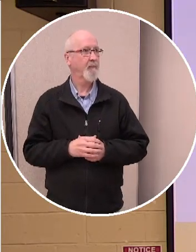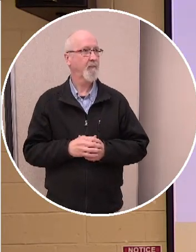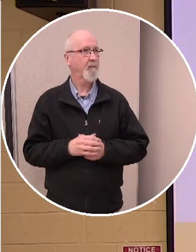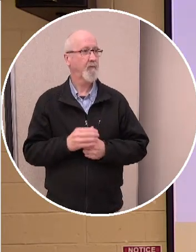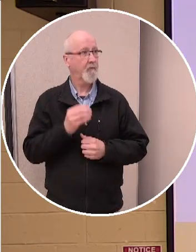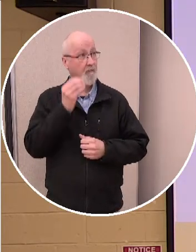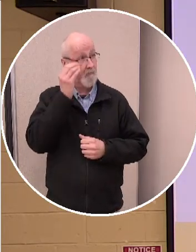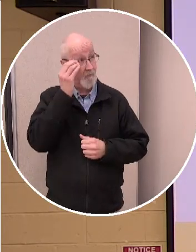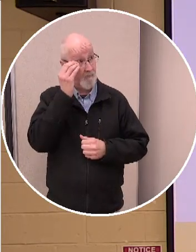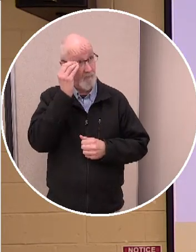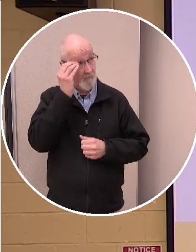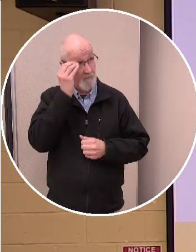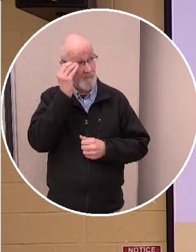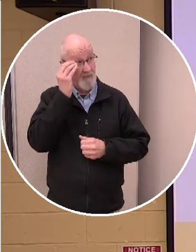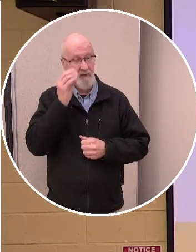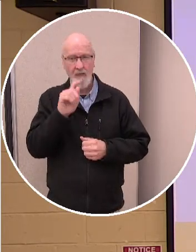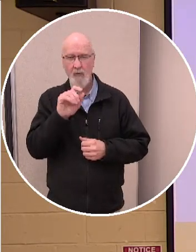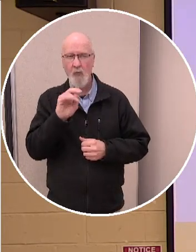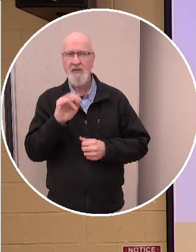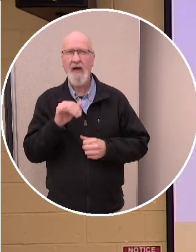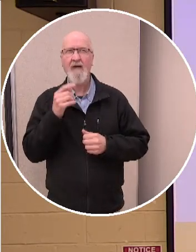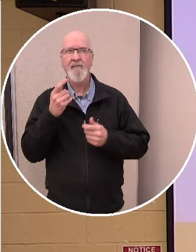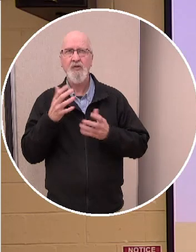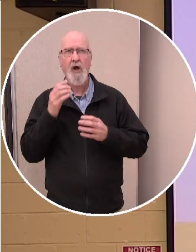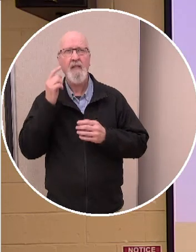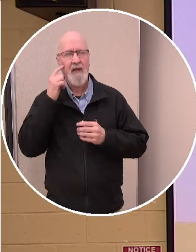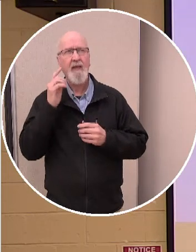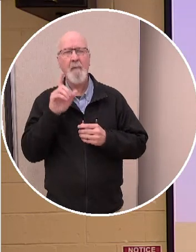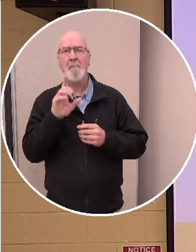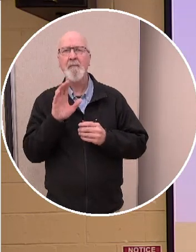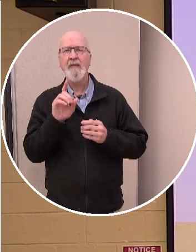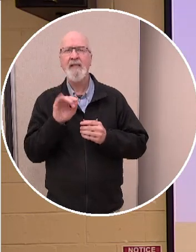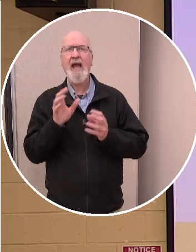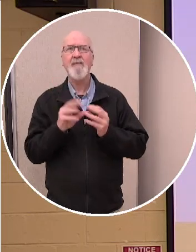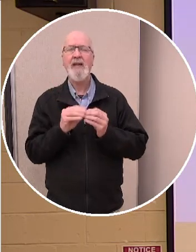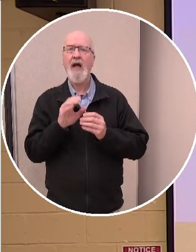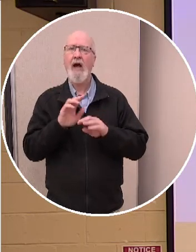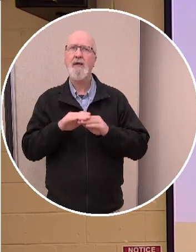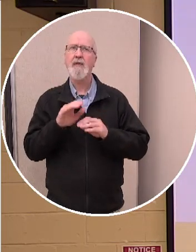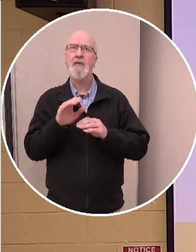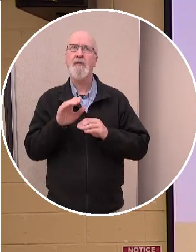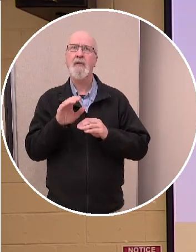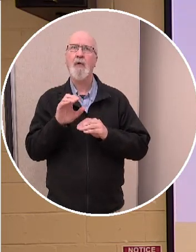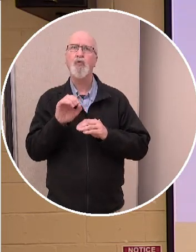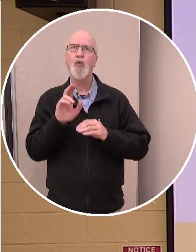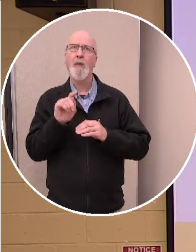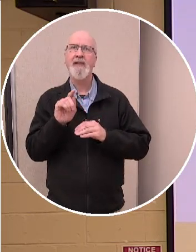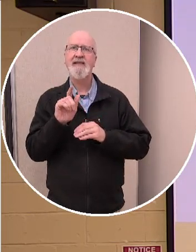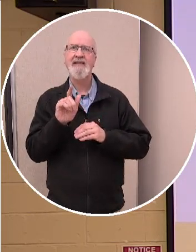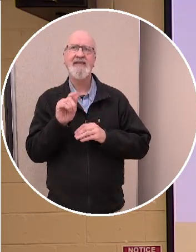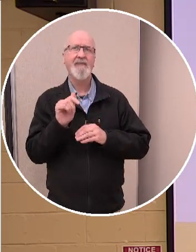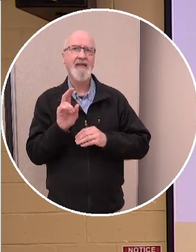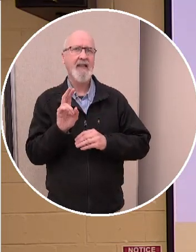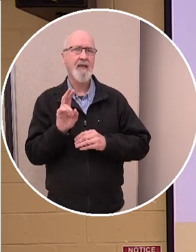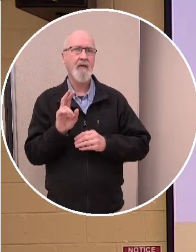Georgina, but I do believe that meeting did occur on October 17th. Or Ed.